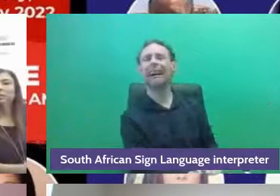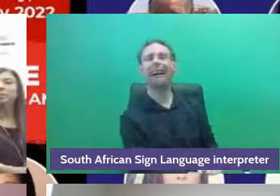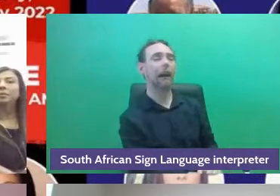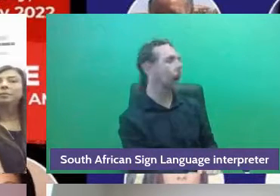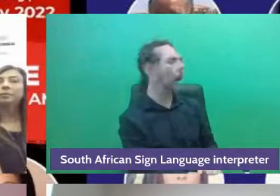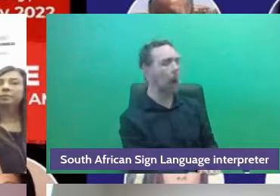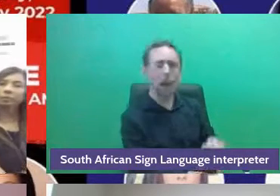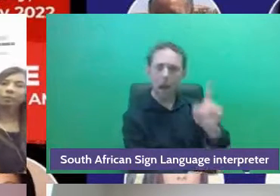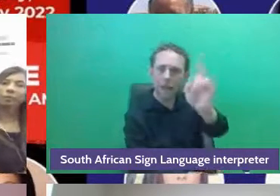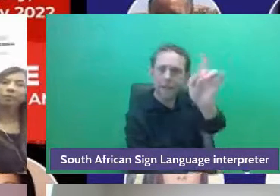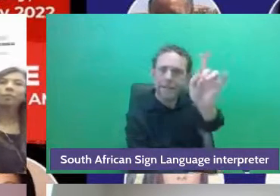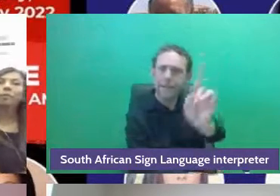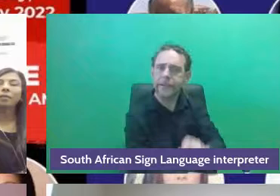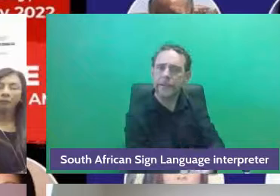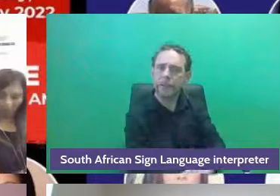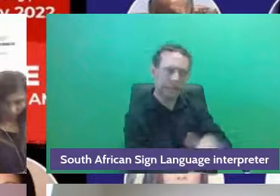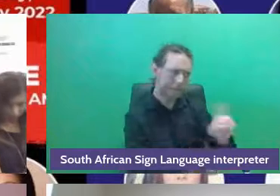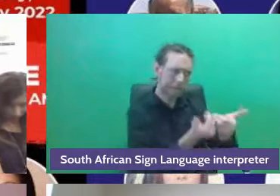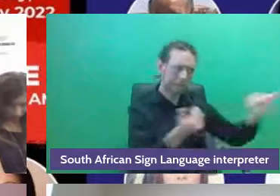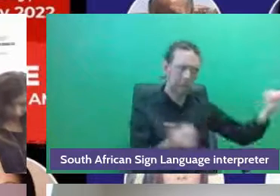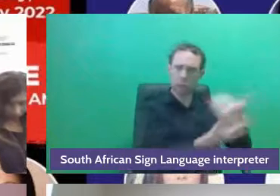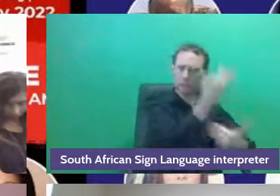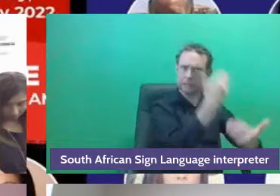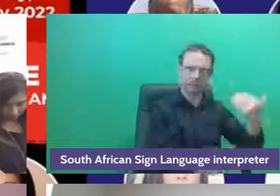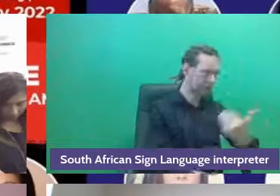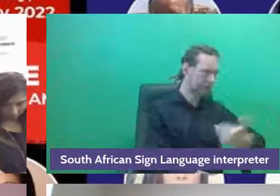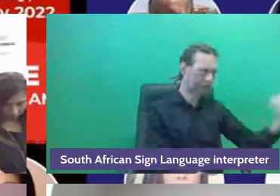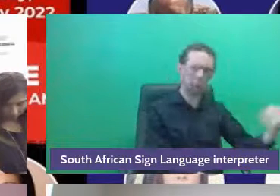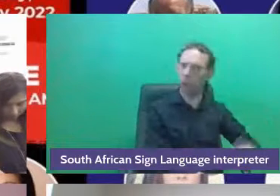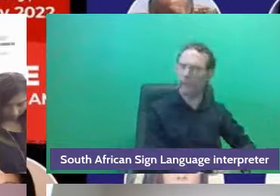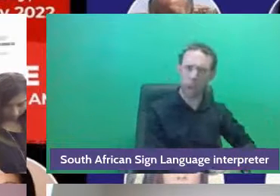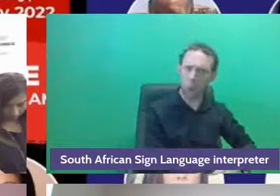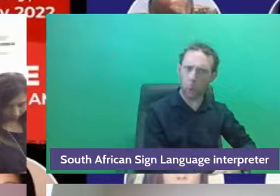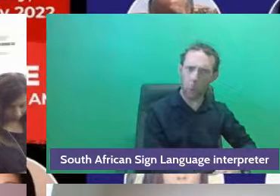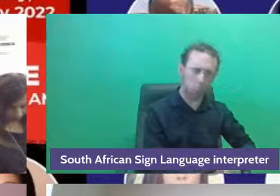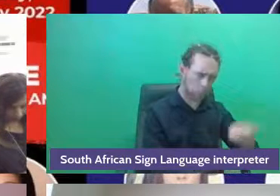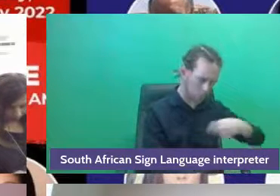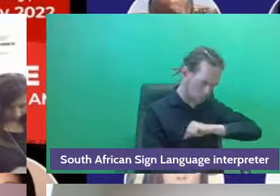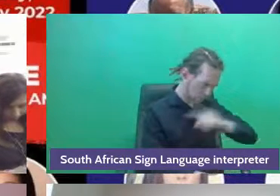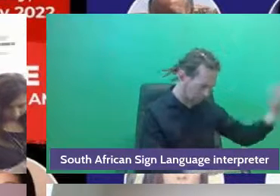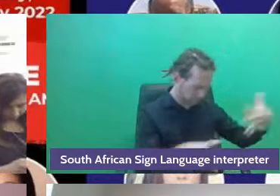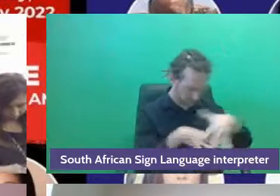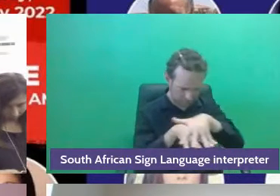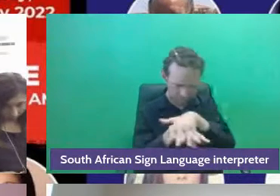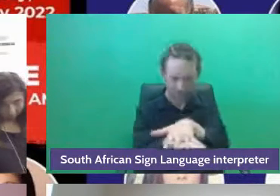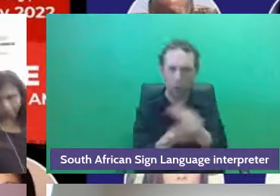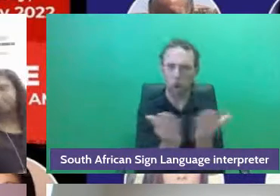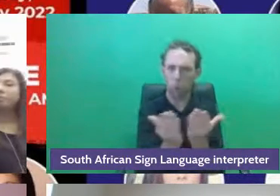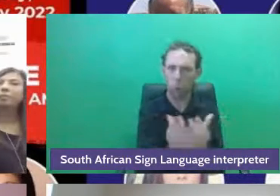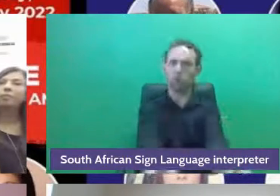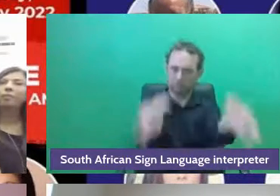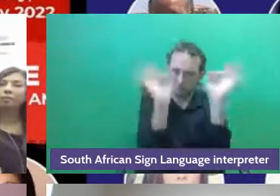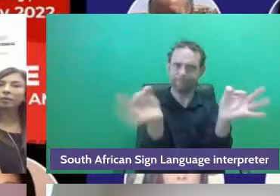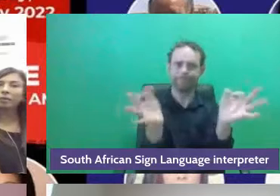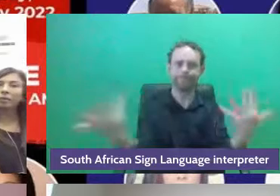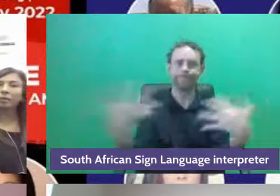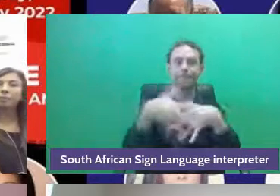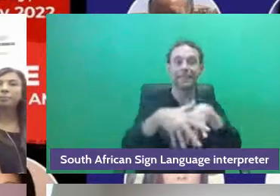all the children are going to school together. Because I believe that if children grow